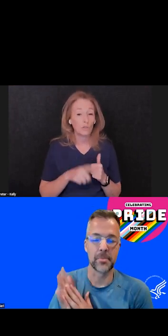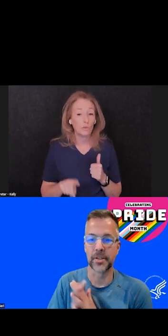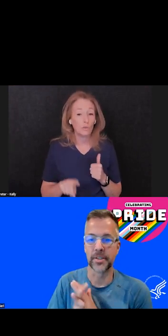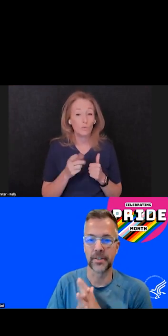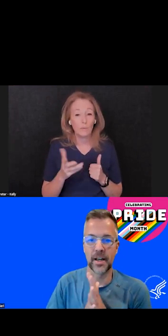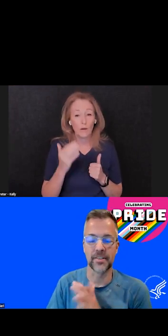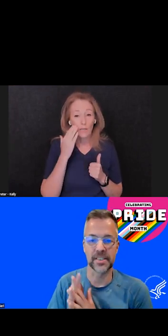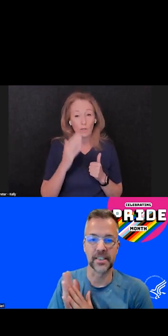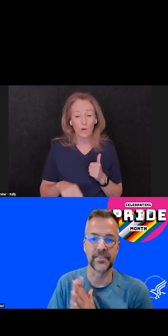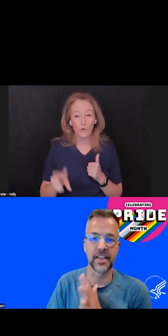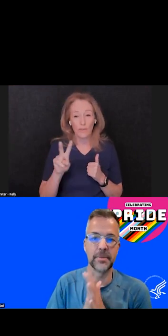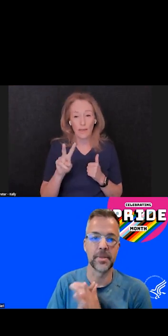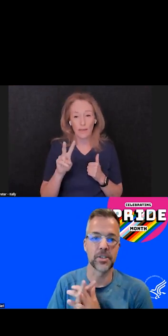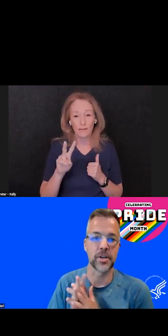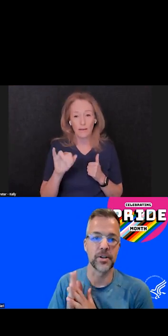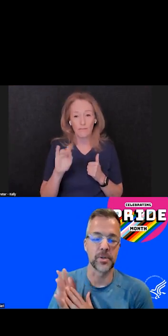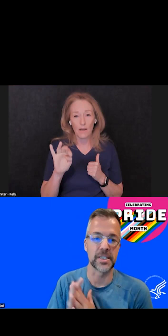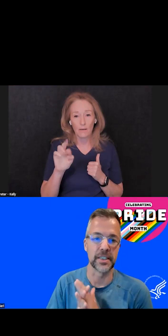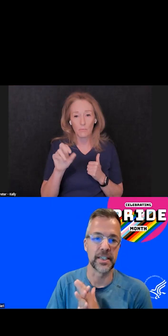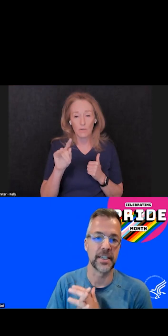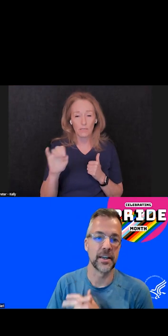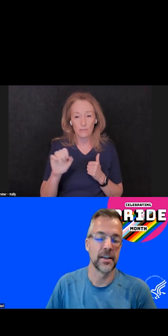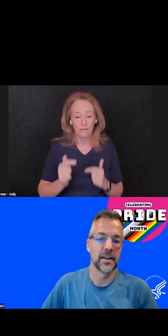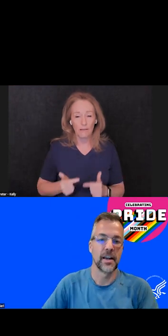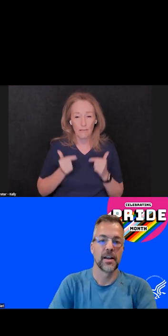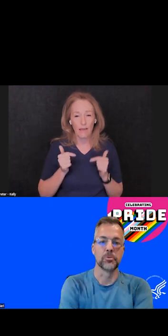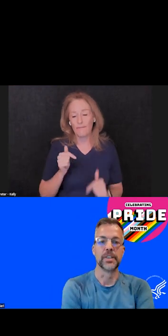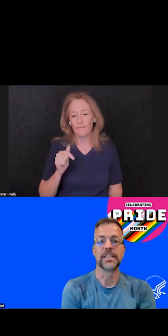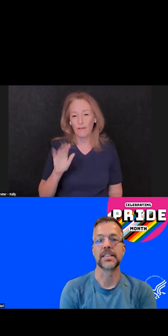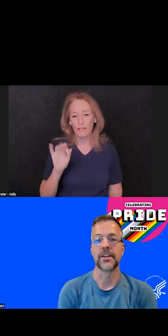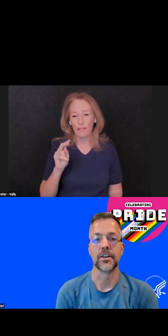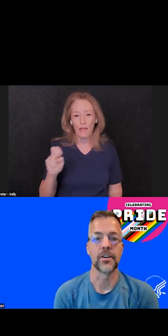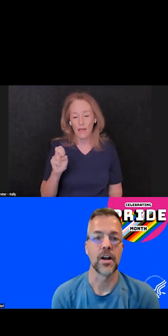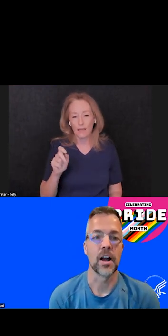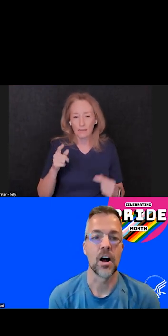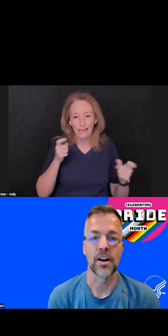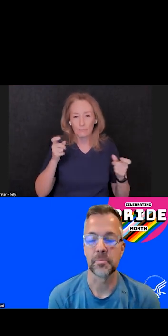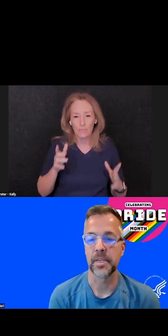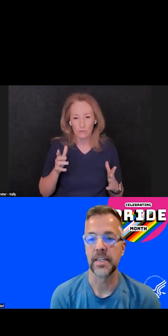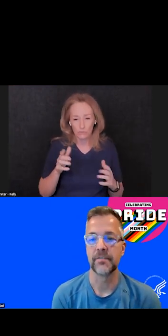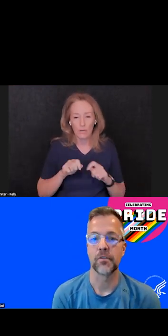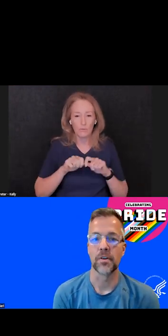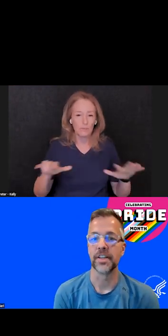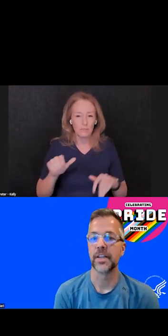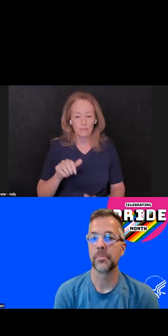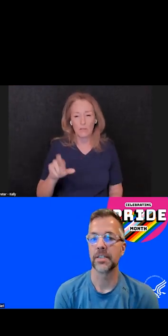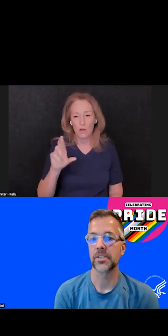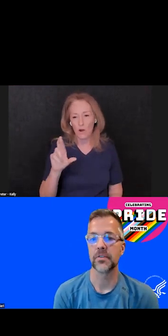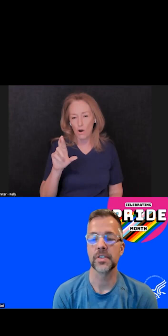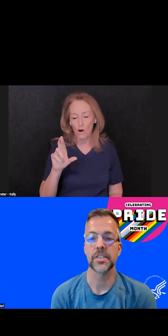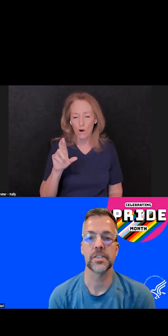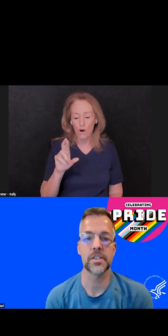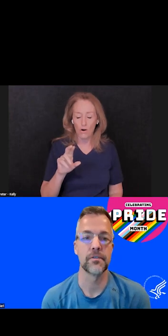that Vibrant, obviously the Lifeline administrator, recently released their RFP for